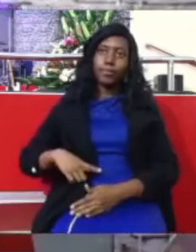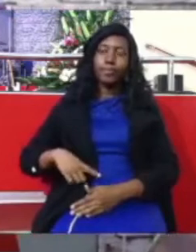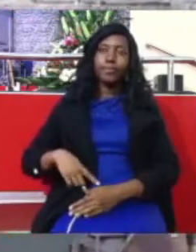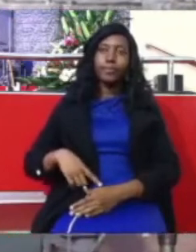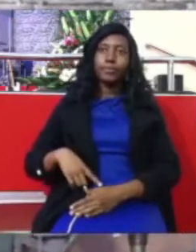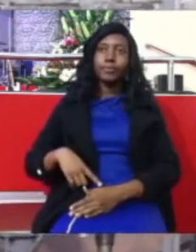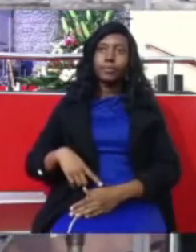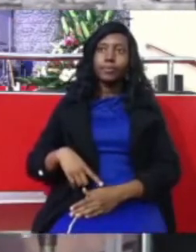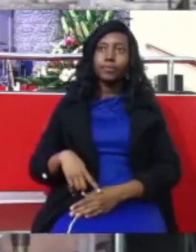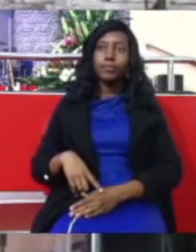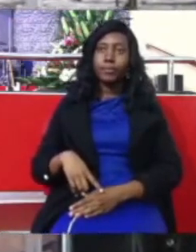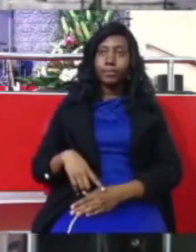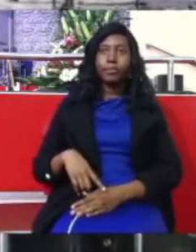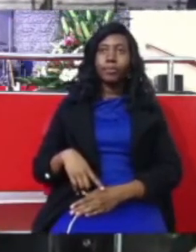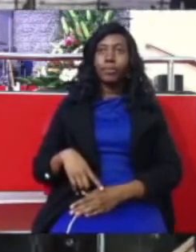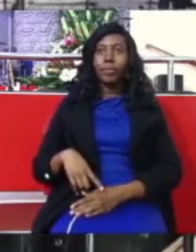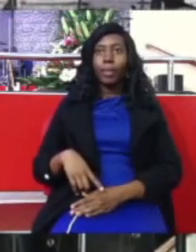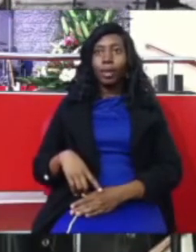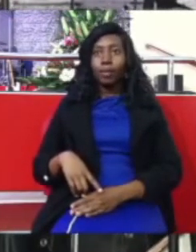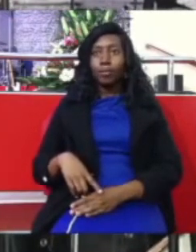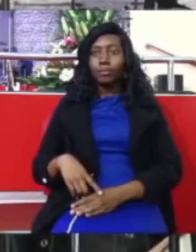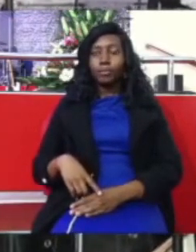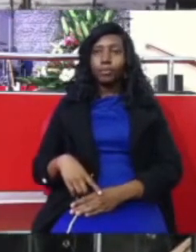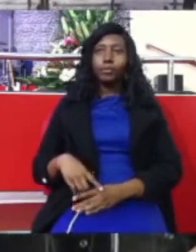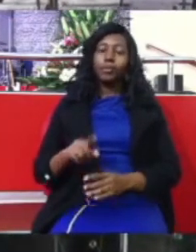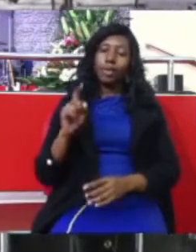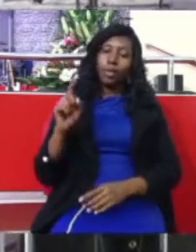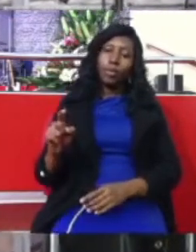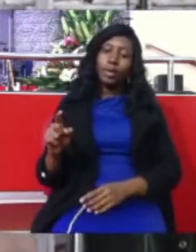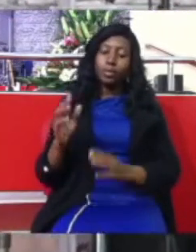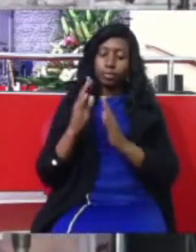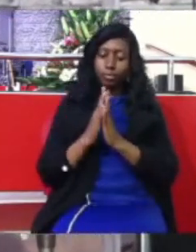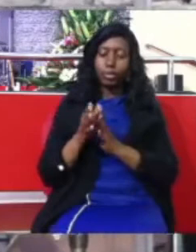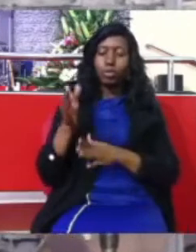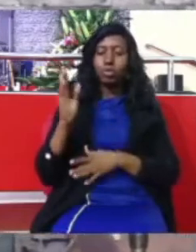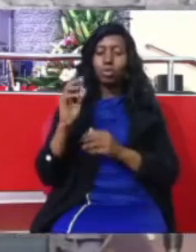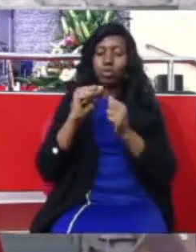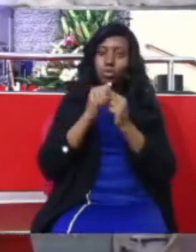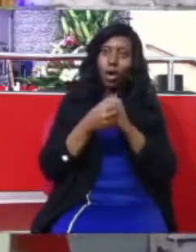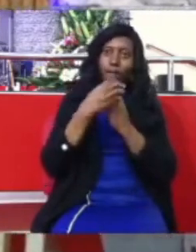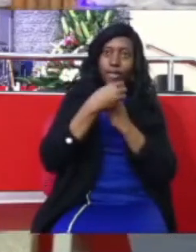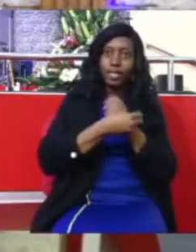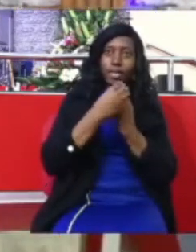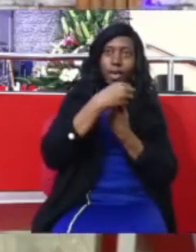Otherwise, by the time people will be giving a testimony of the great catch, utakuwa unaionea view sasa.